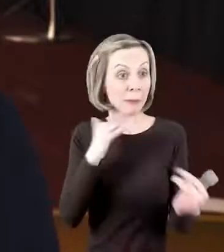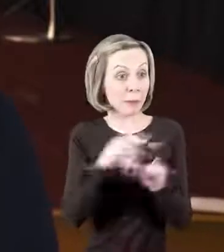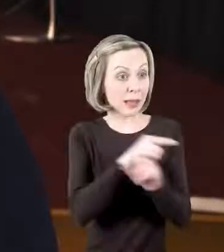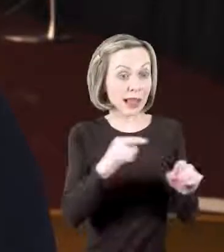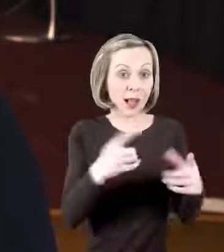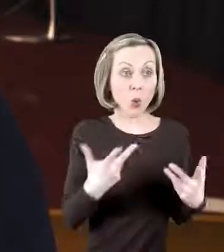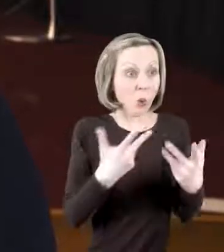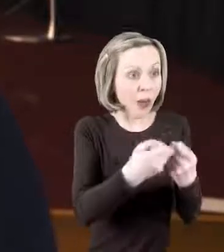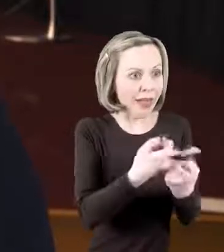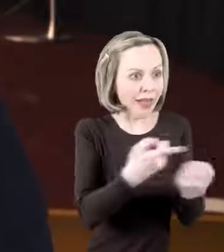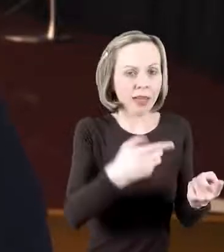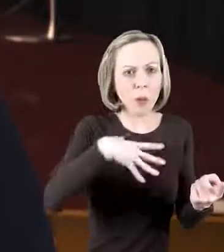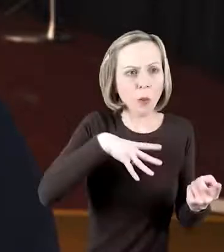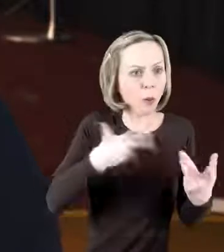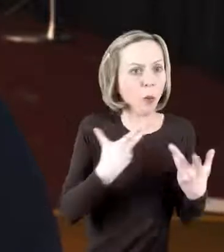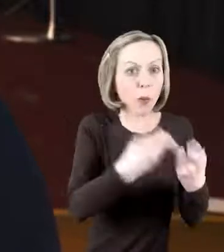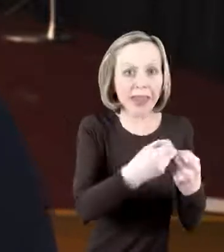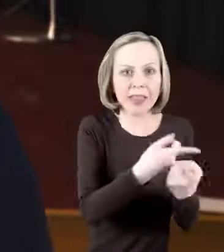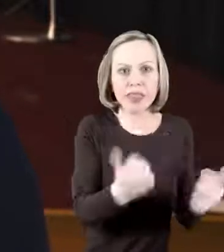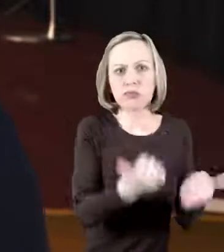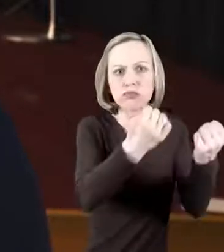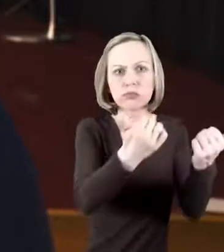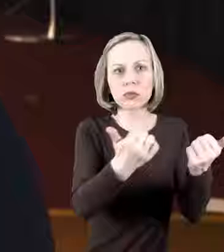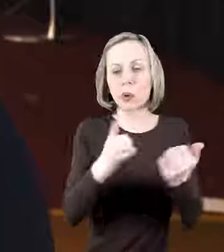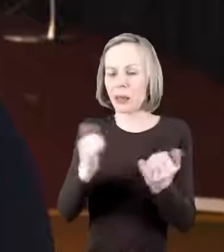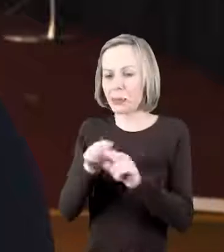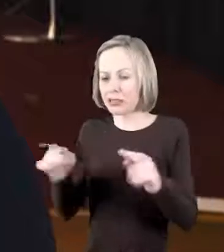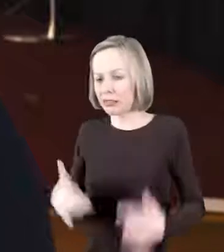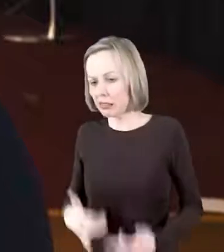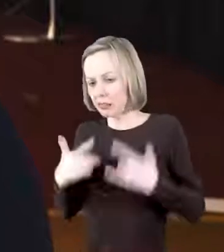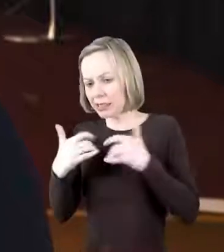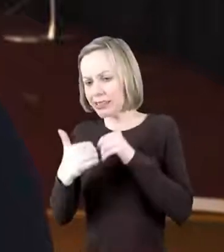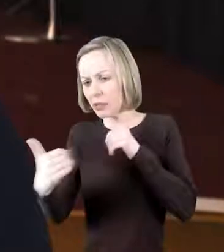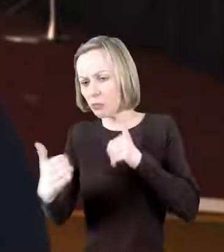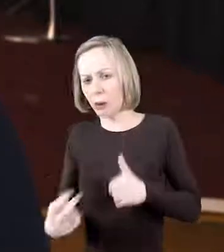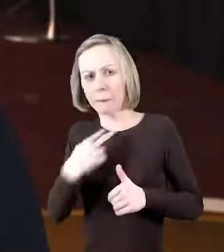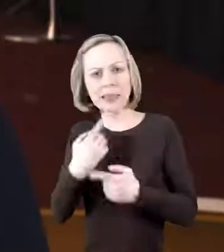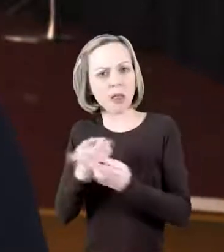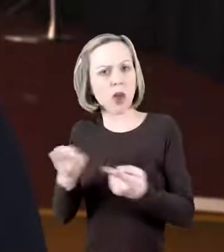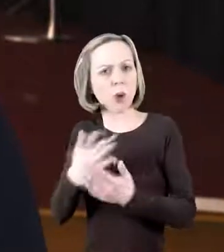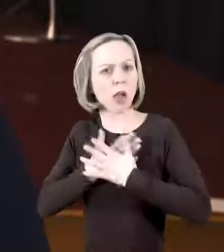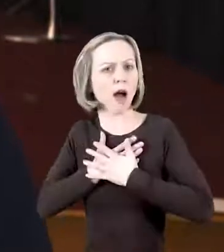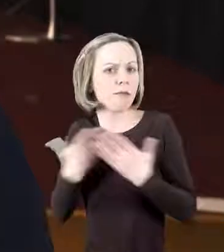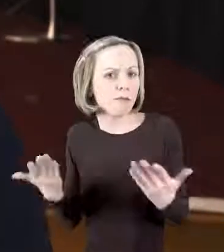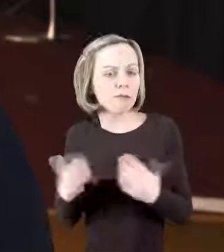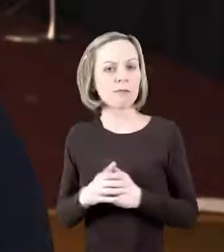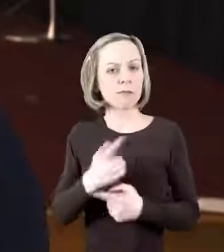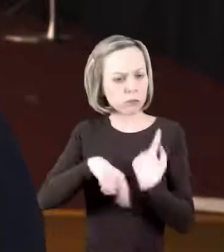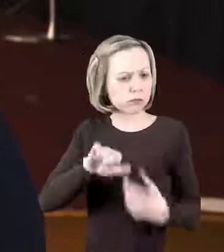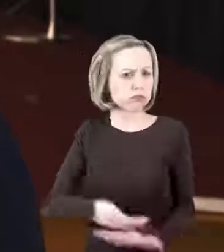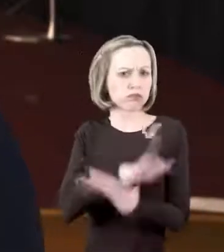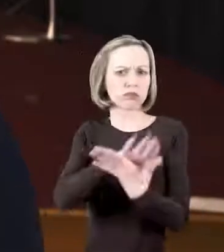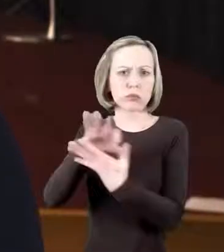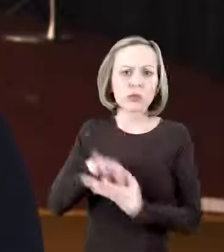whether you are with those you'd hope to share Christmas with or missing the people you love, we